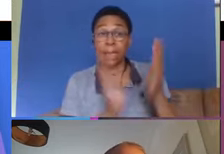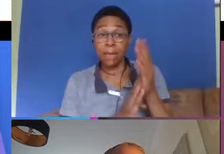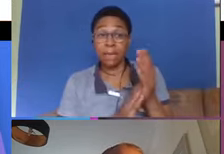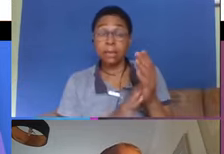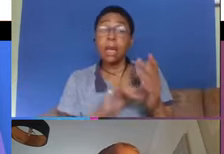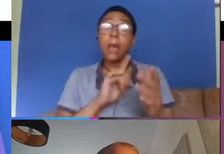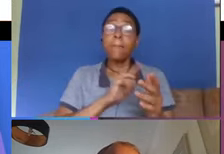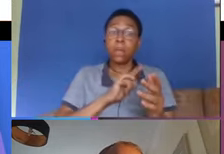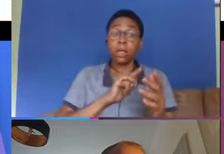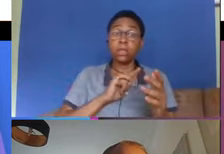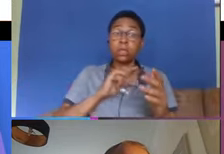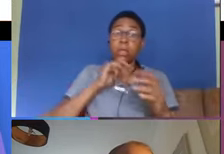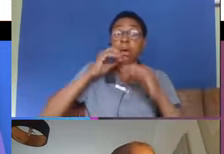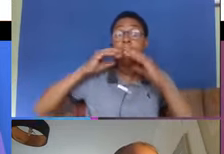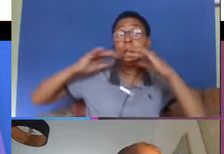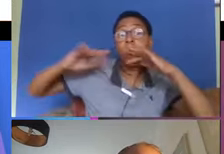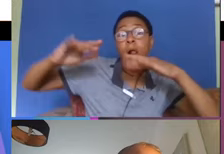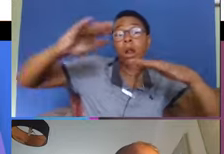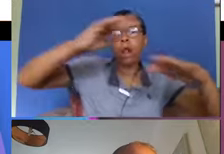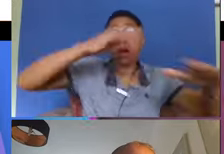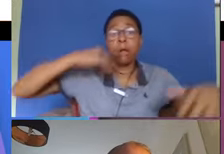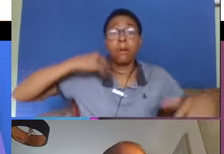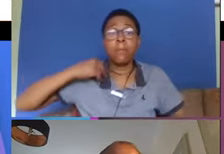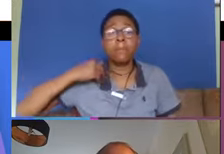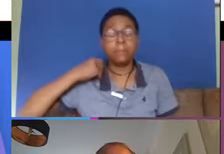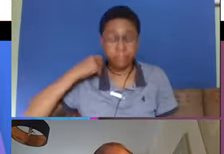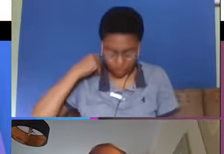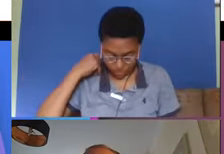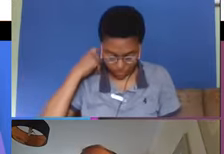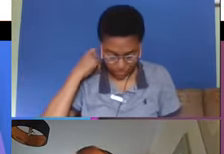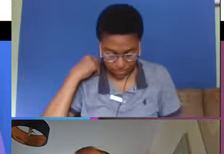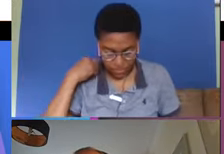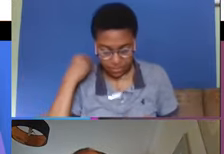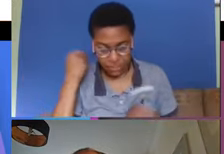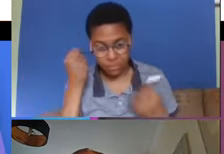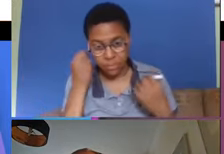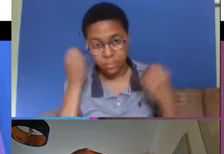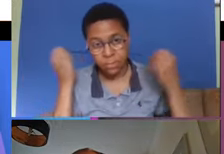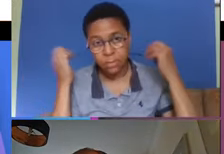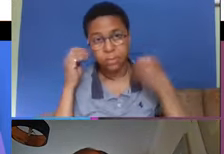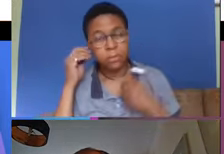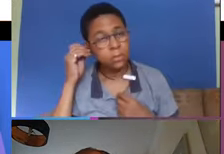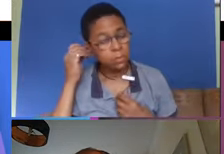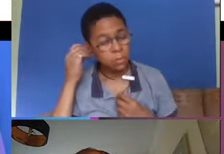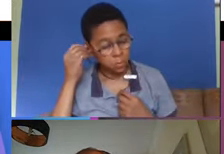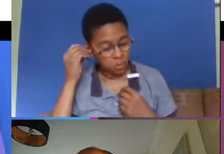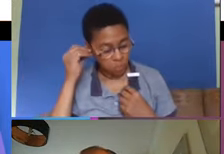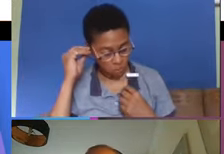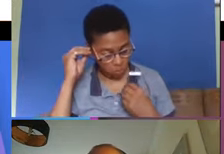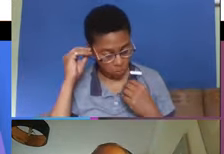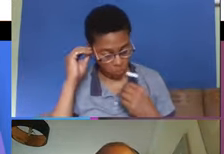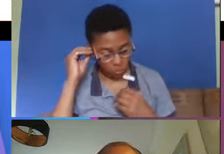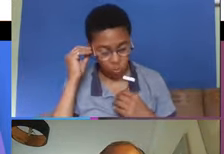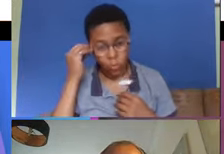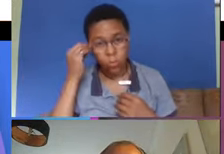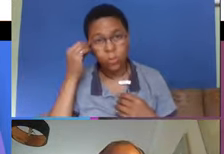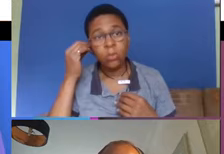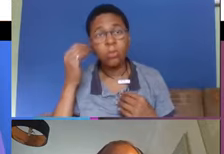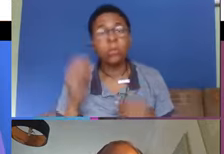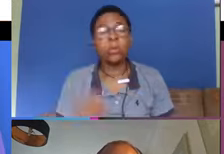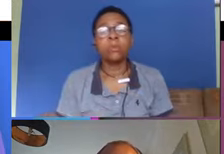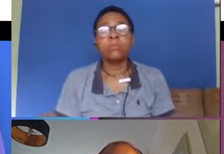and actually air humidity. So if the teacher is not going to be masked, everyone else needs to